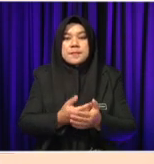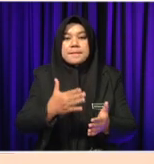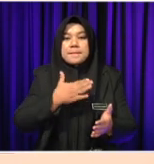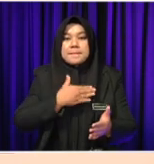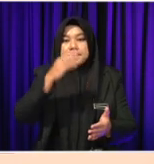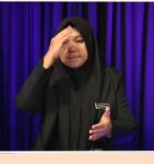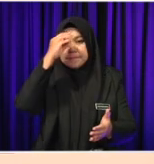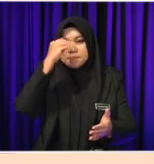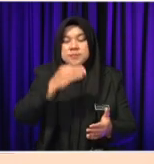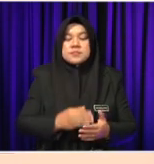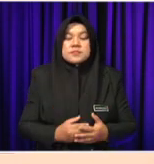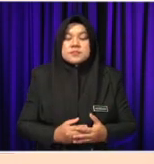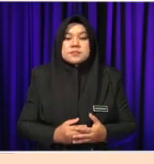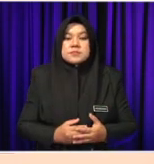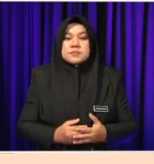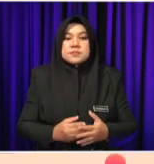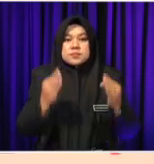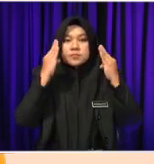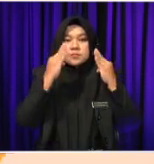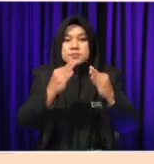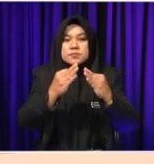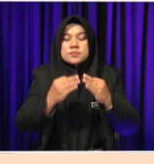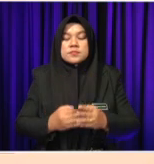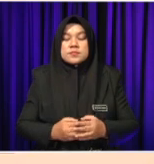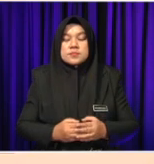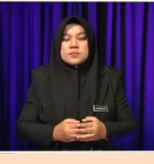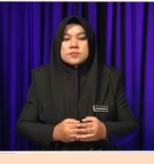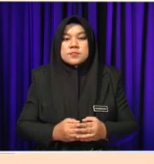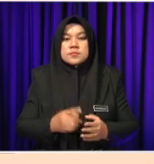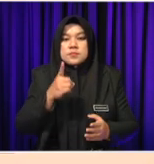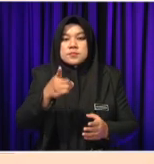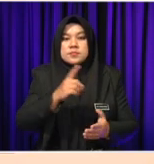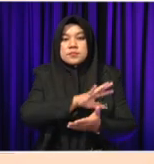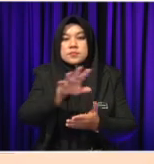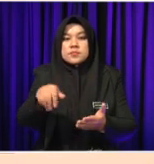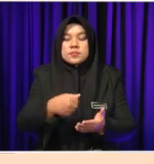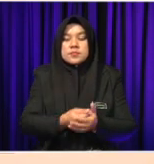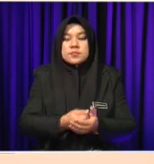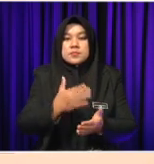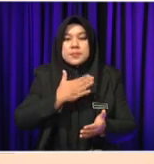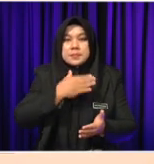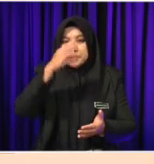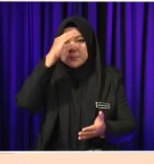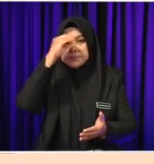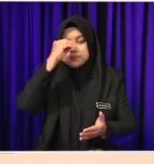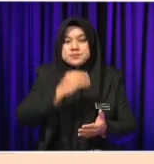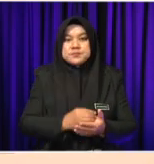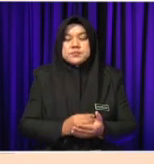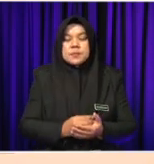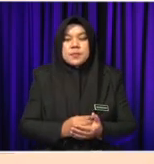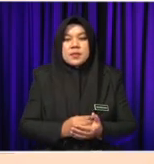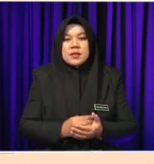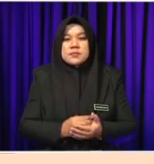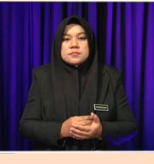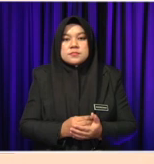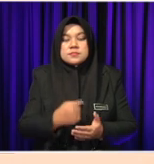heart, I think he was focusing on this one. You are all my brothers, okay? So that would be a true story. In